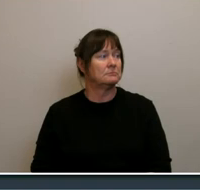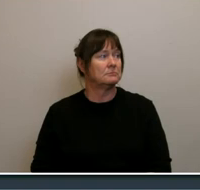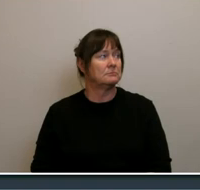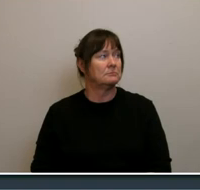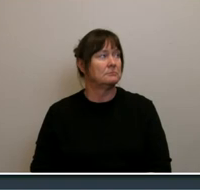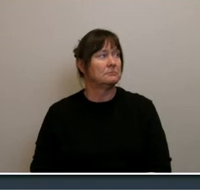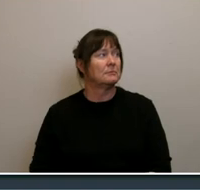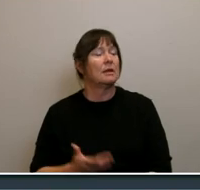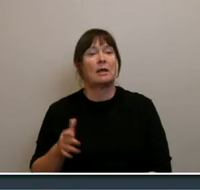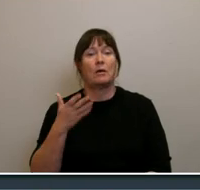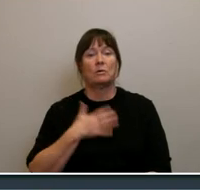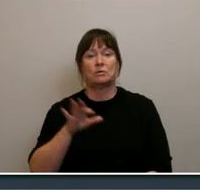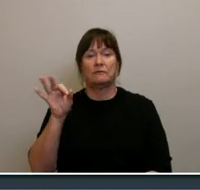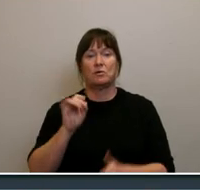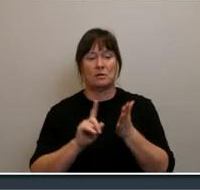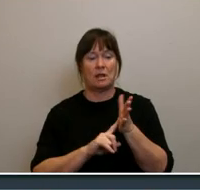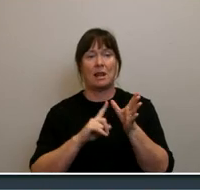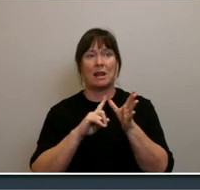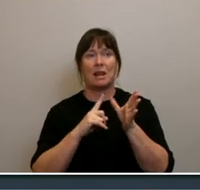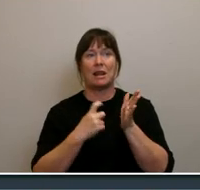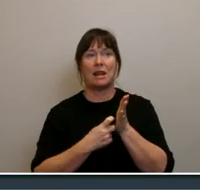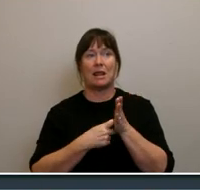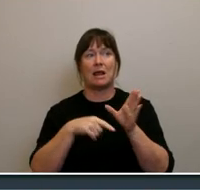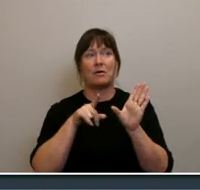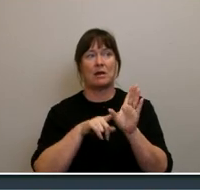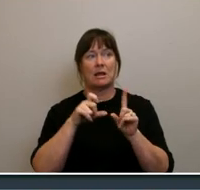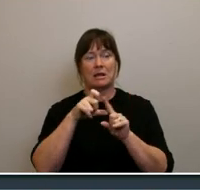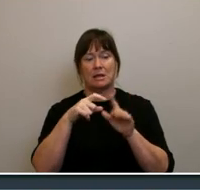I'd now like to invite Larry Dallimore.